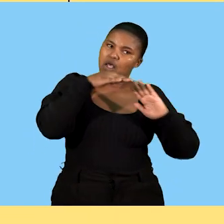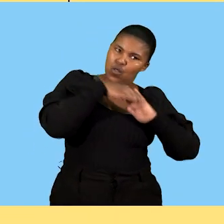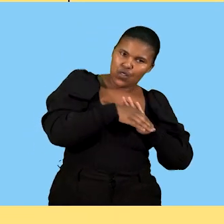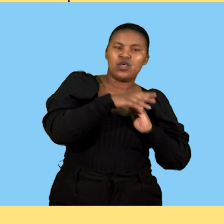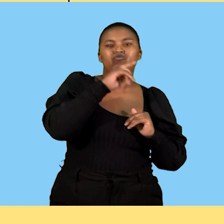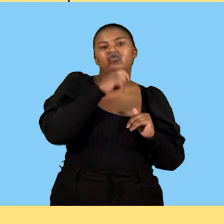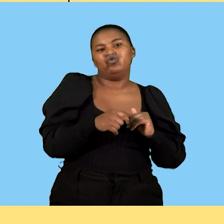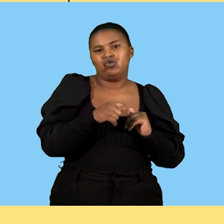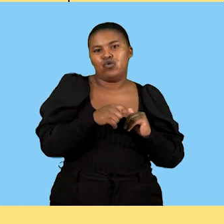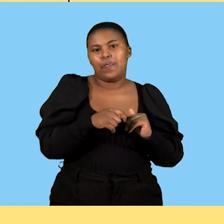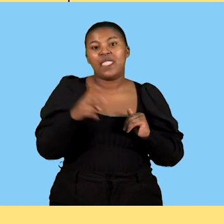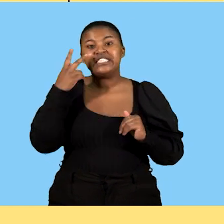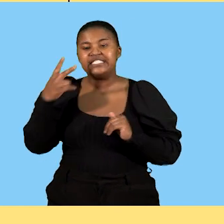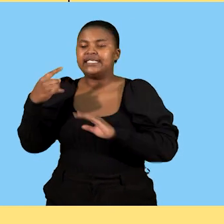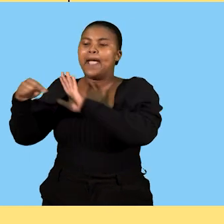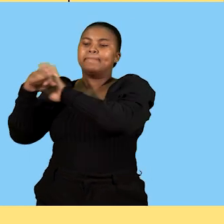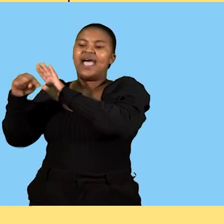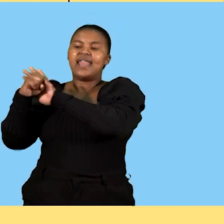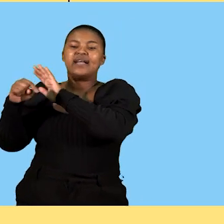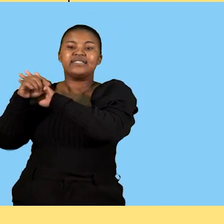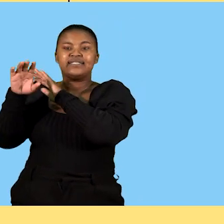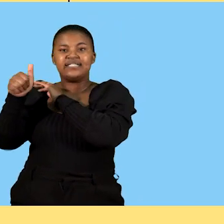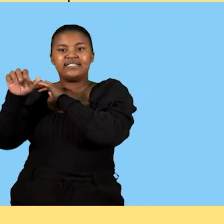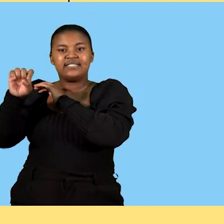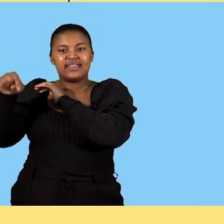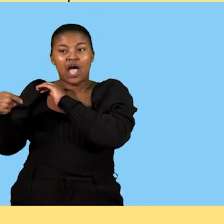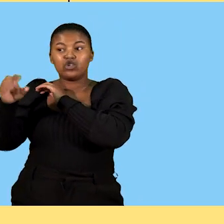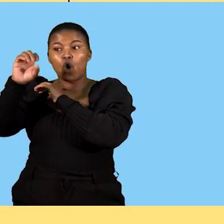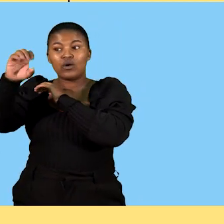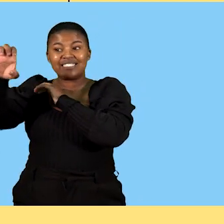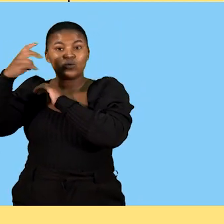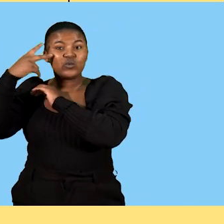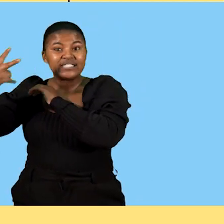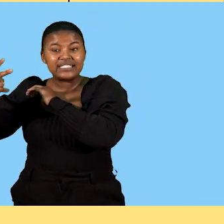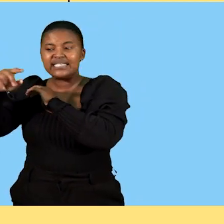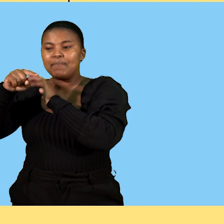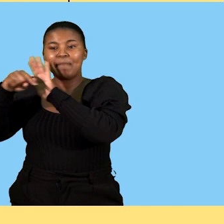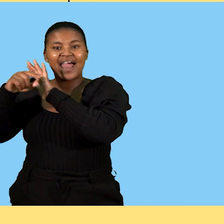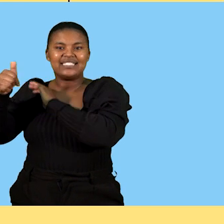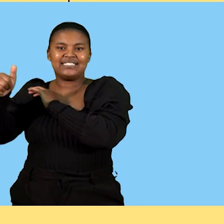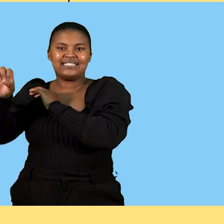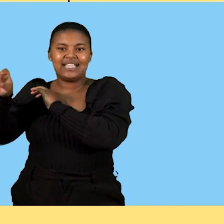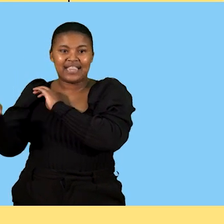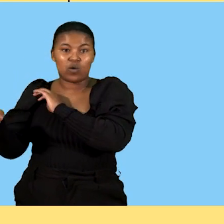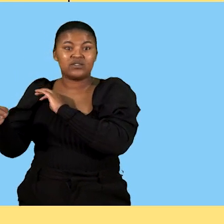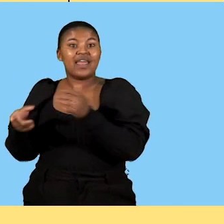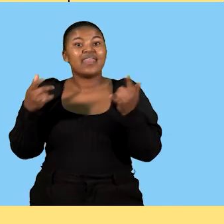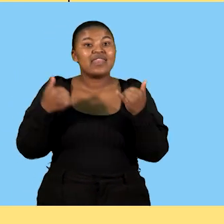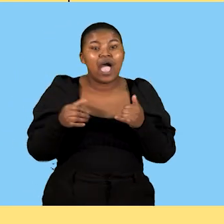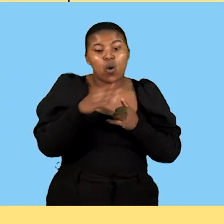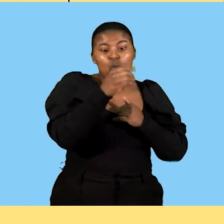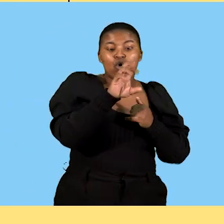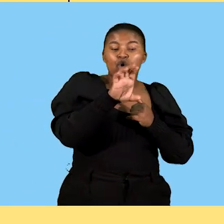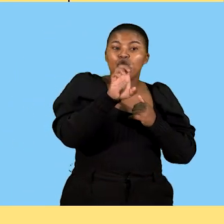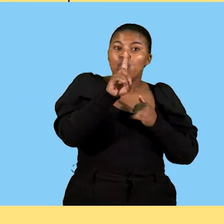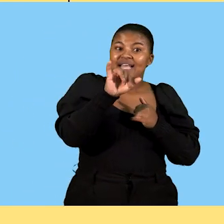equity, hence you see a minus 60,000 because depreciation is an expense. And the account credit is